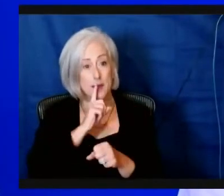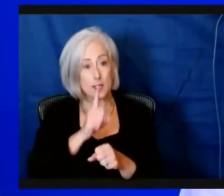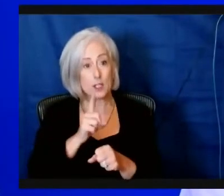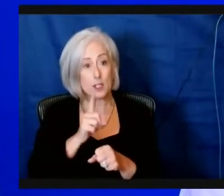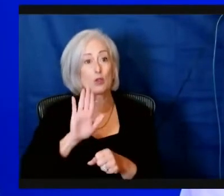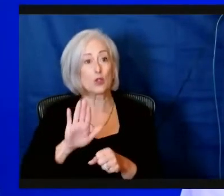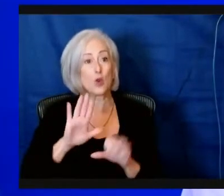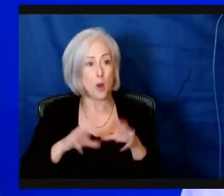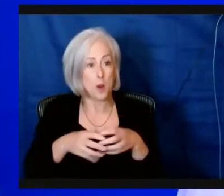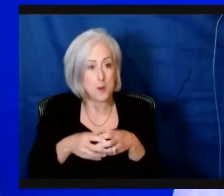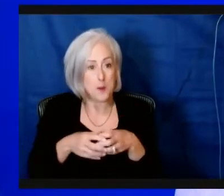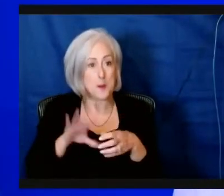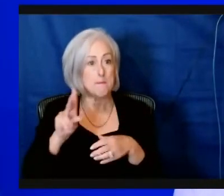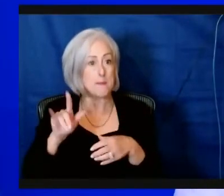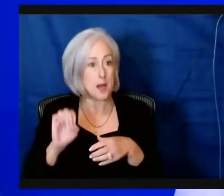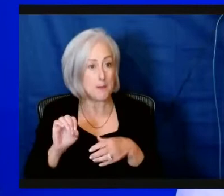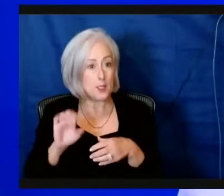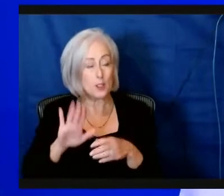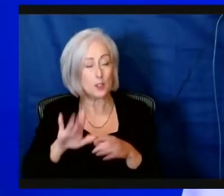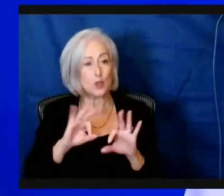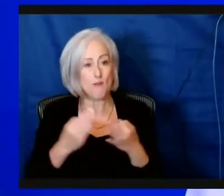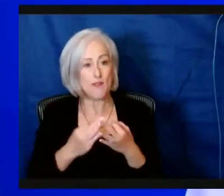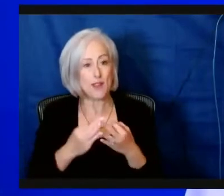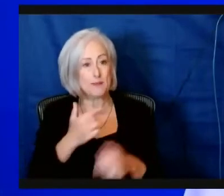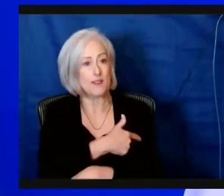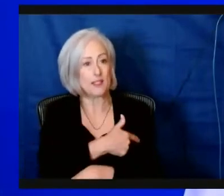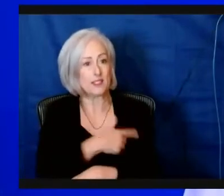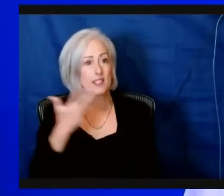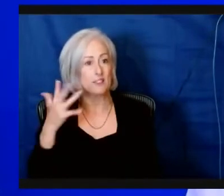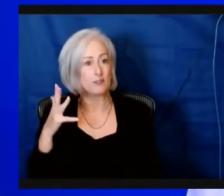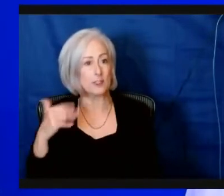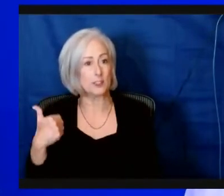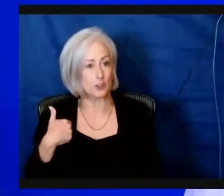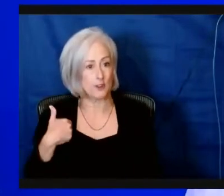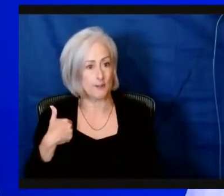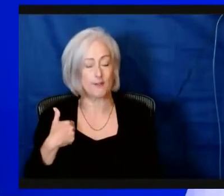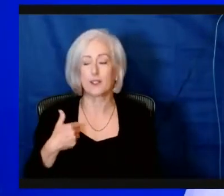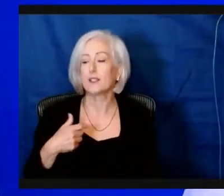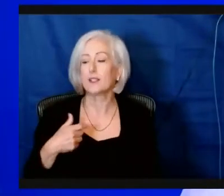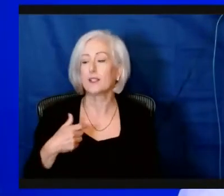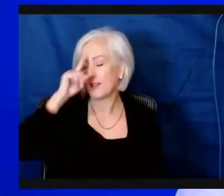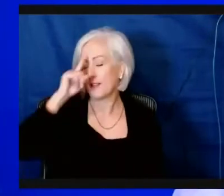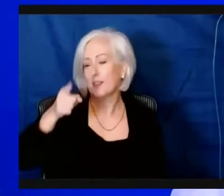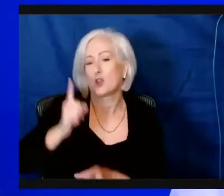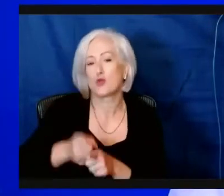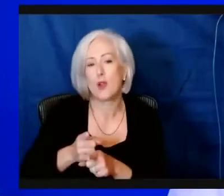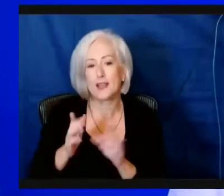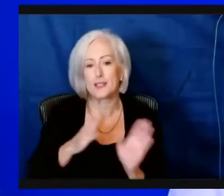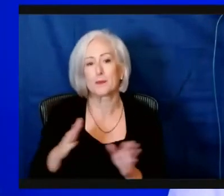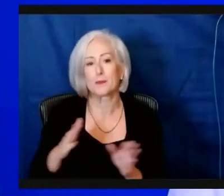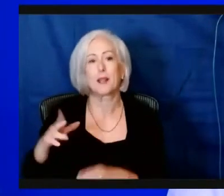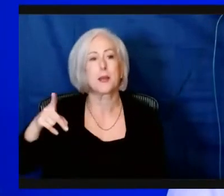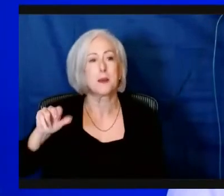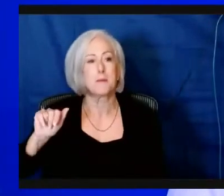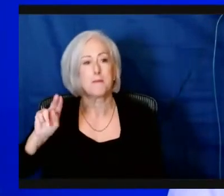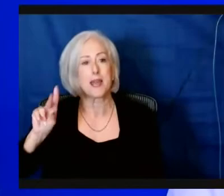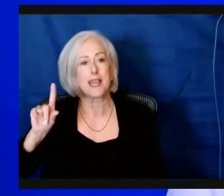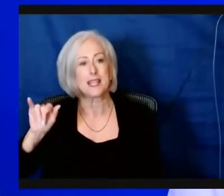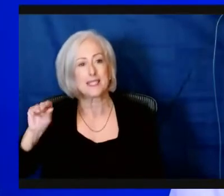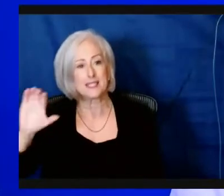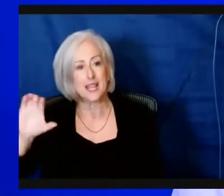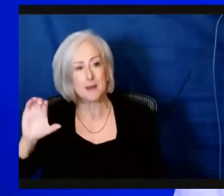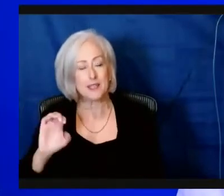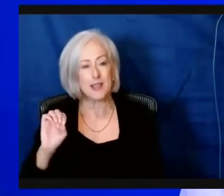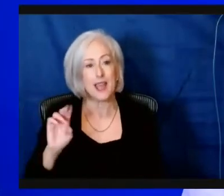are vaccinated and up to date with vaccines. Yeah, I think your point about it's a play on words at this point. The definition of pandemic and endemic is so loose and it's